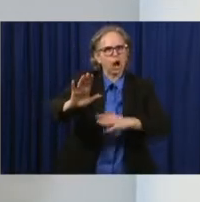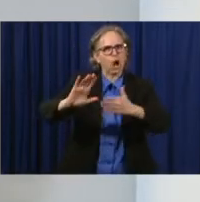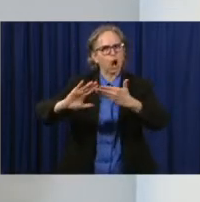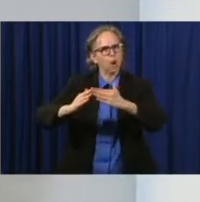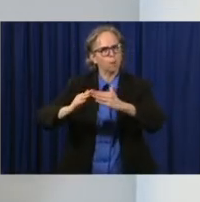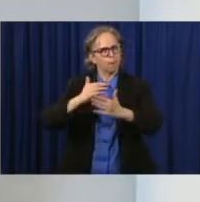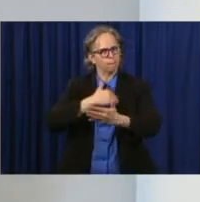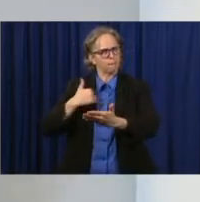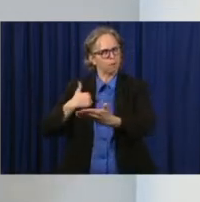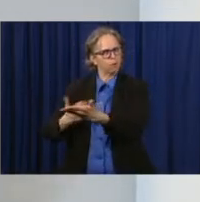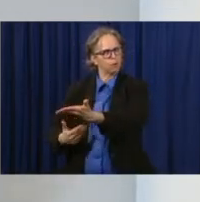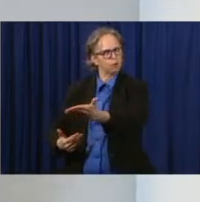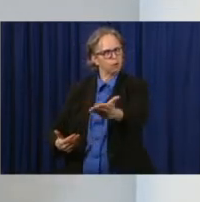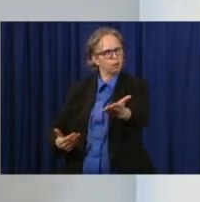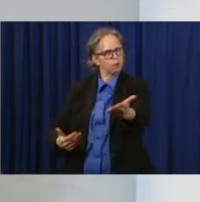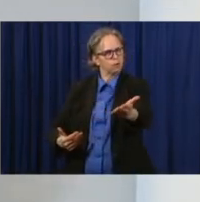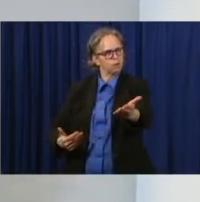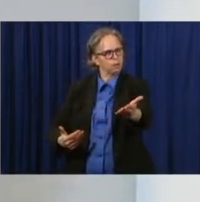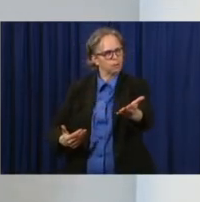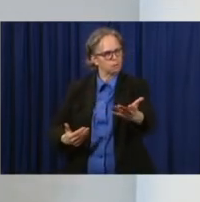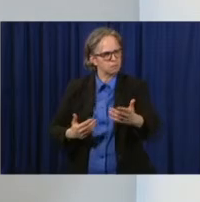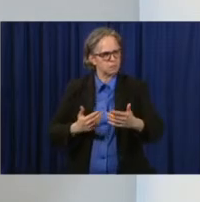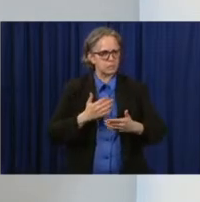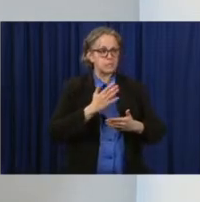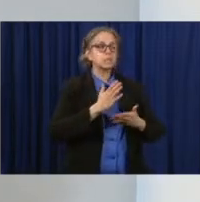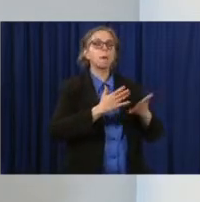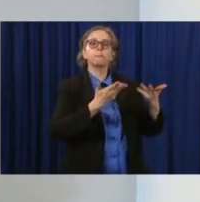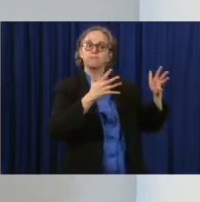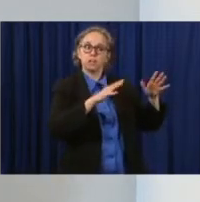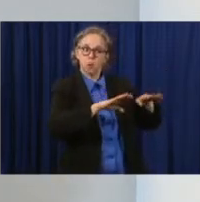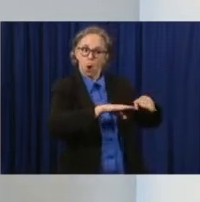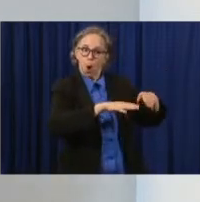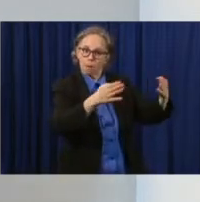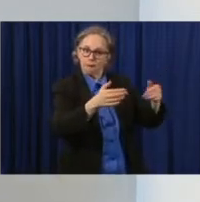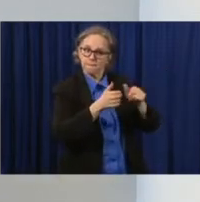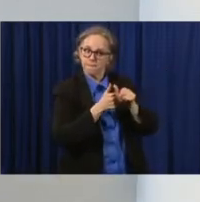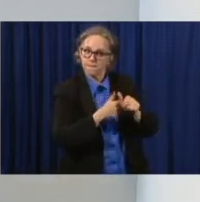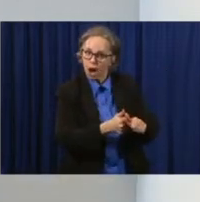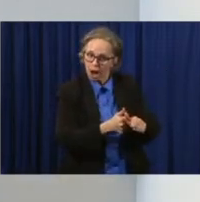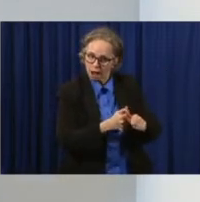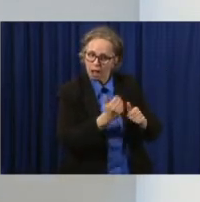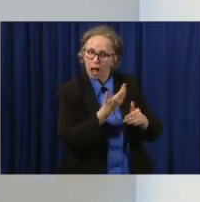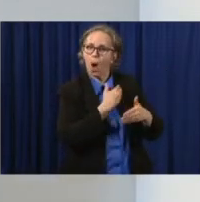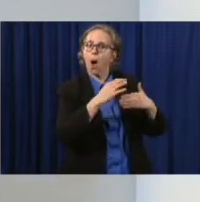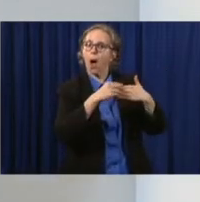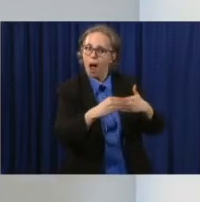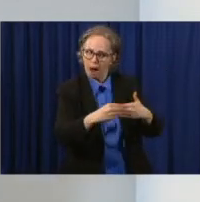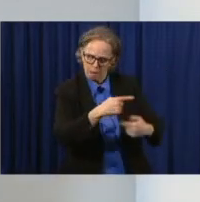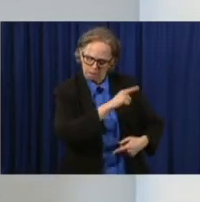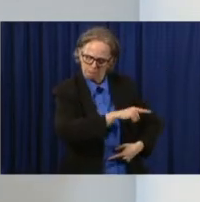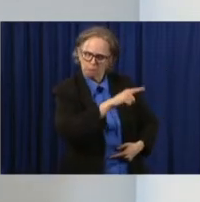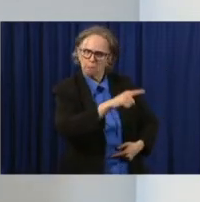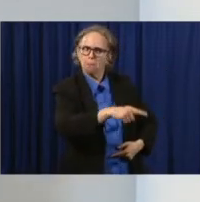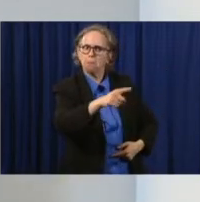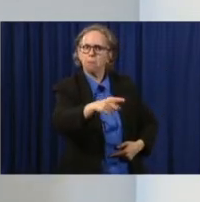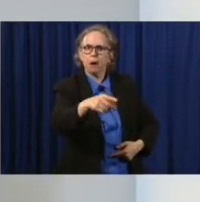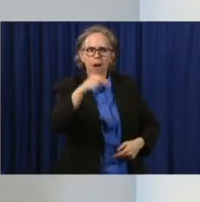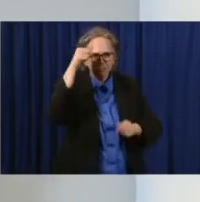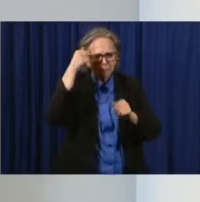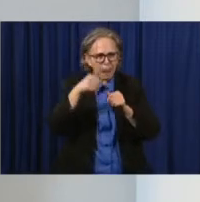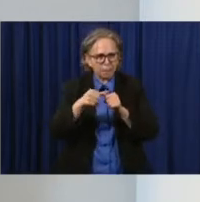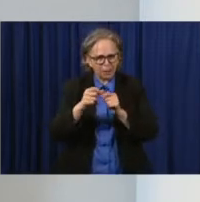opened following appropriate guidelines. But remember, the distancing, the disinfecting, the masks, all of those